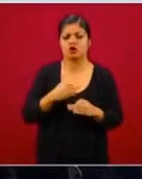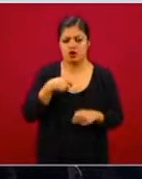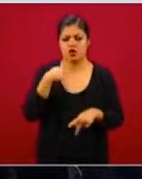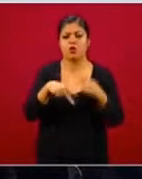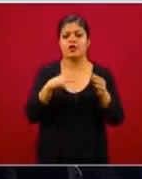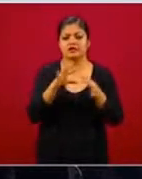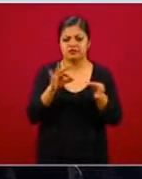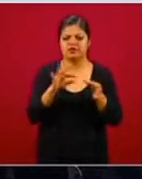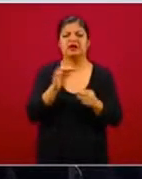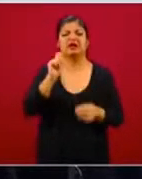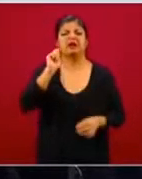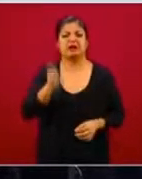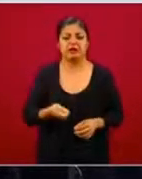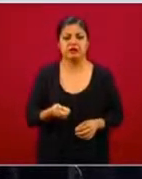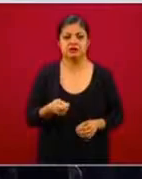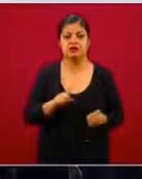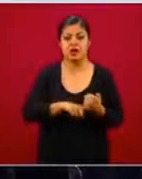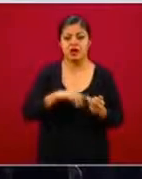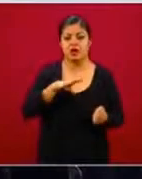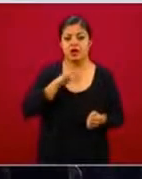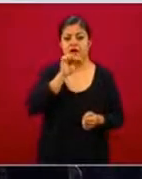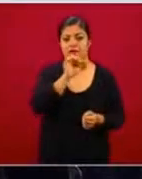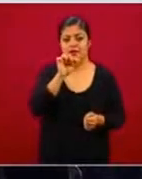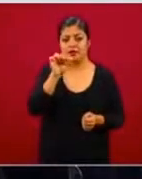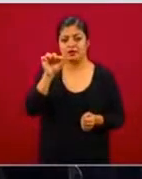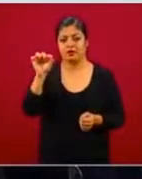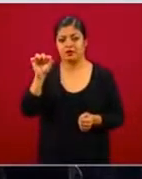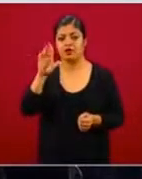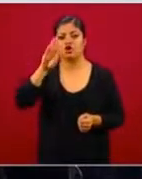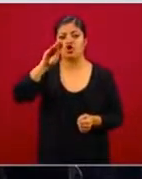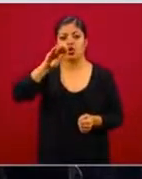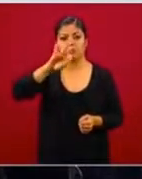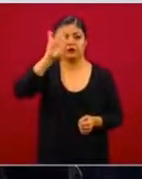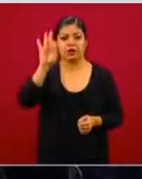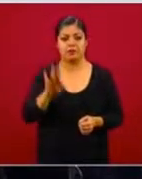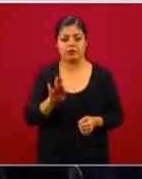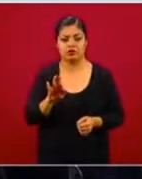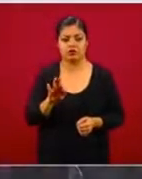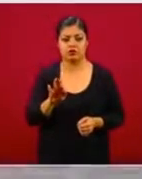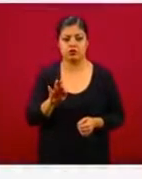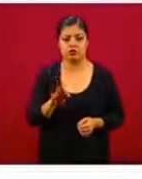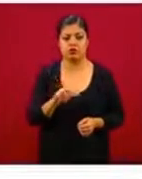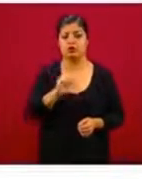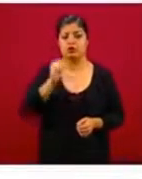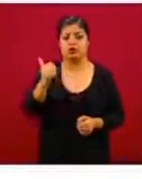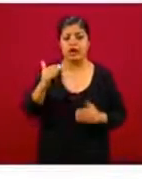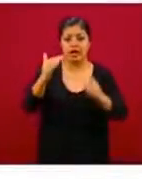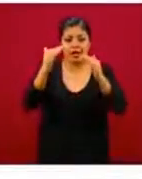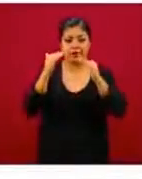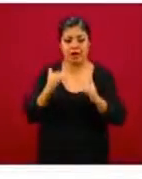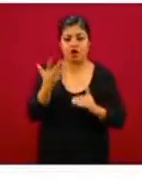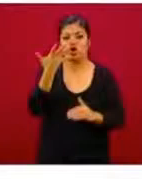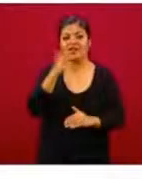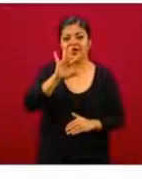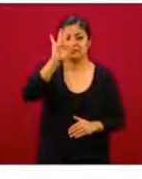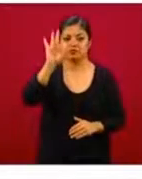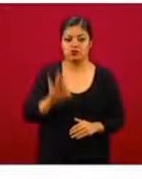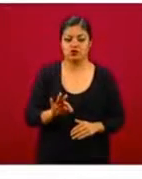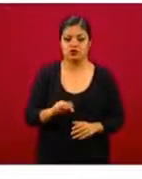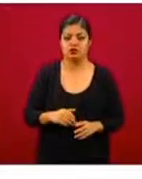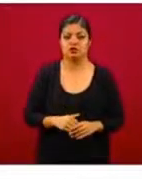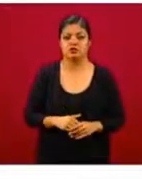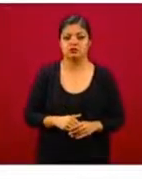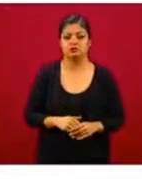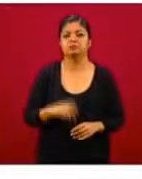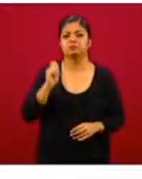projection or prediction for 50%. I'll explain that shortly. The 90%